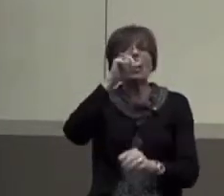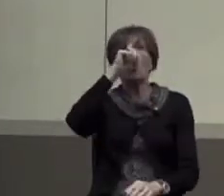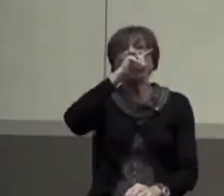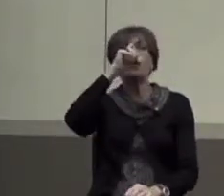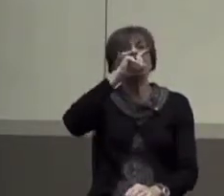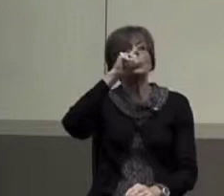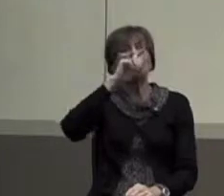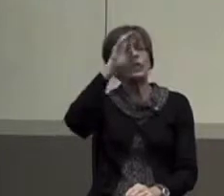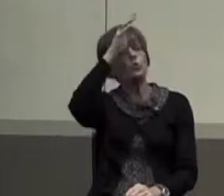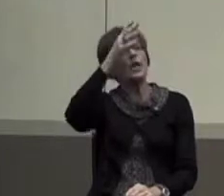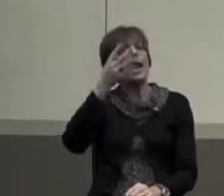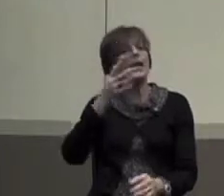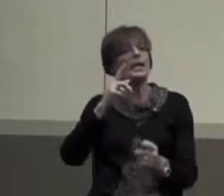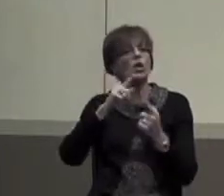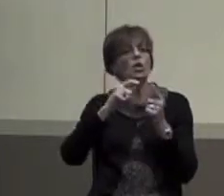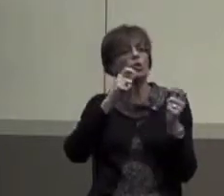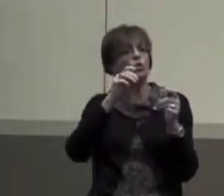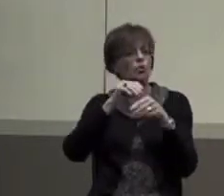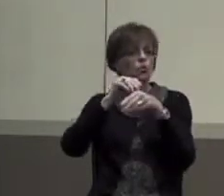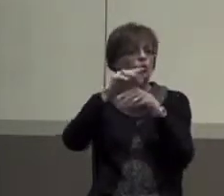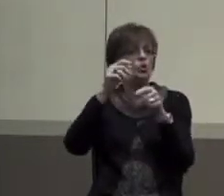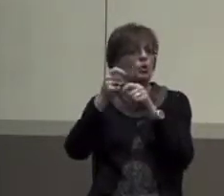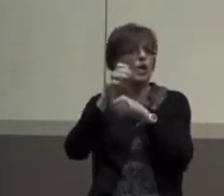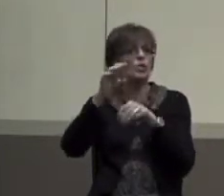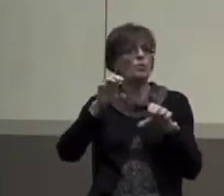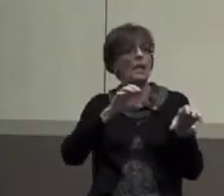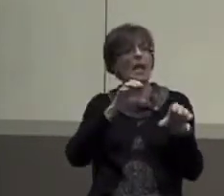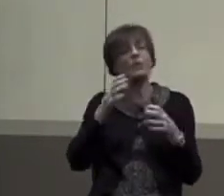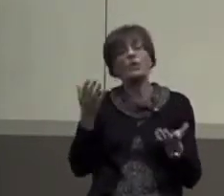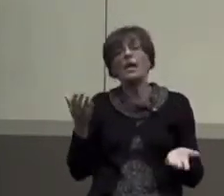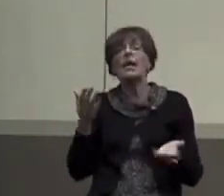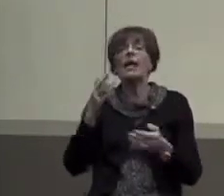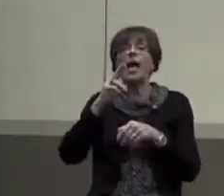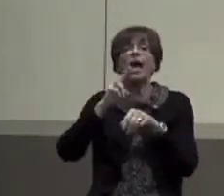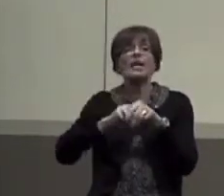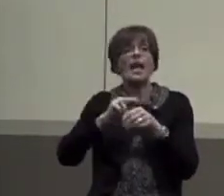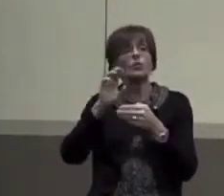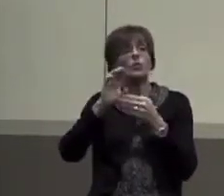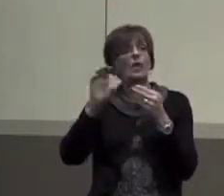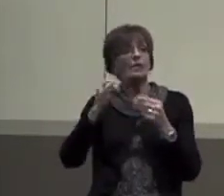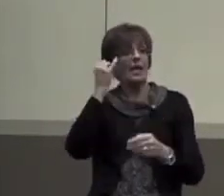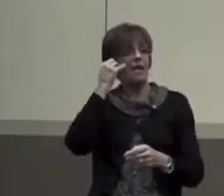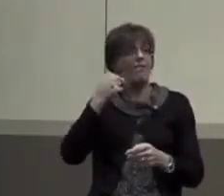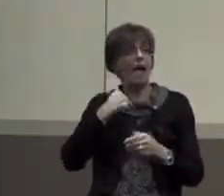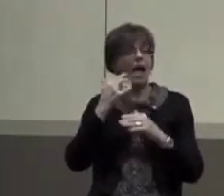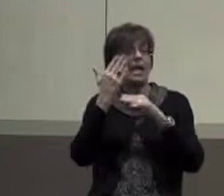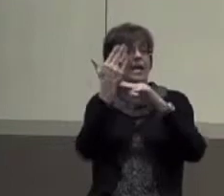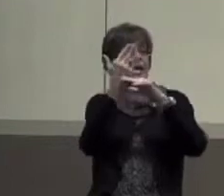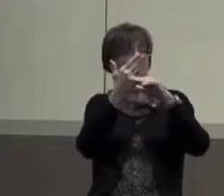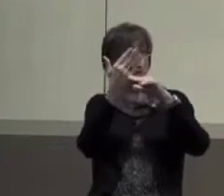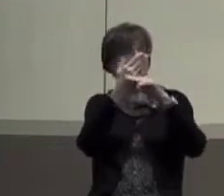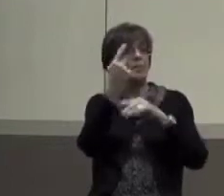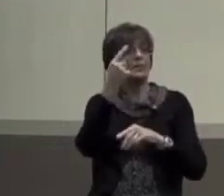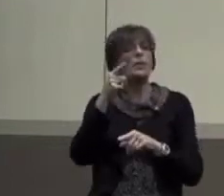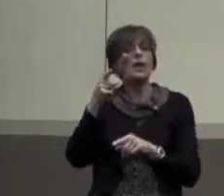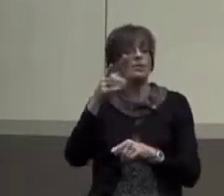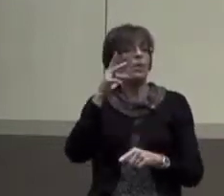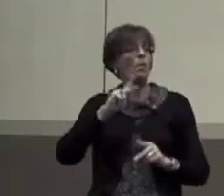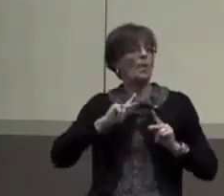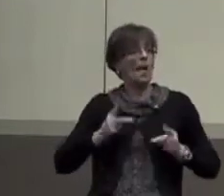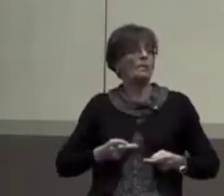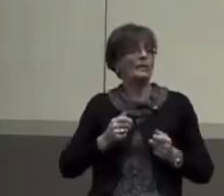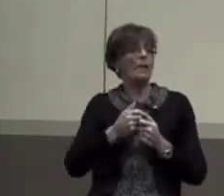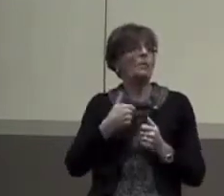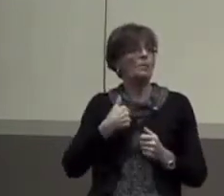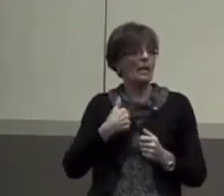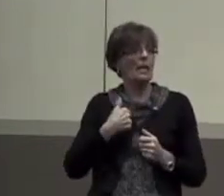to change behavior. So a natural consequence could be that if I interrupt somebody, they're going to be upset with me and maybe let